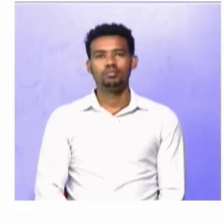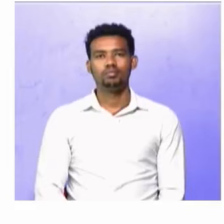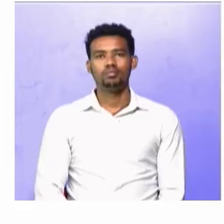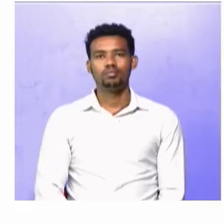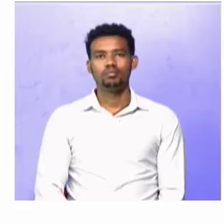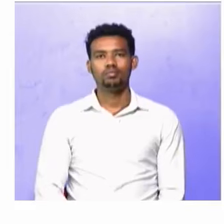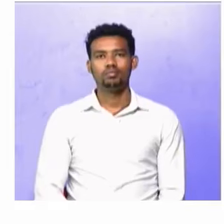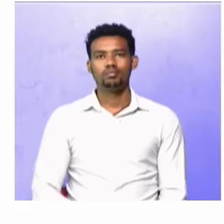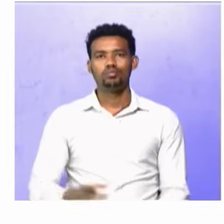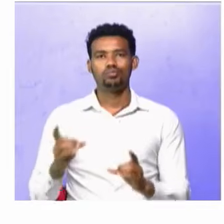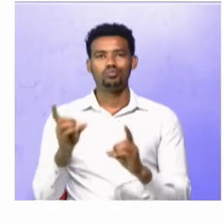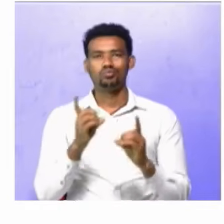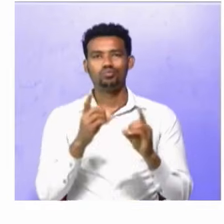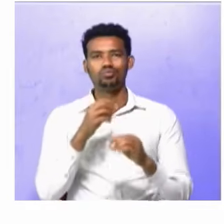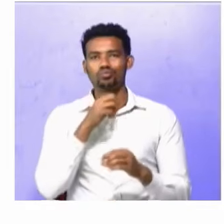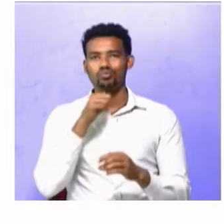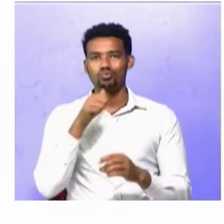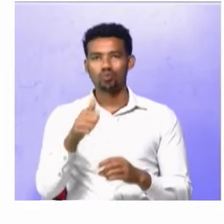disturb.